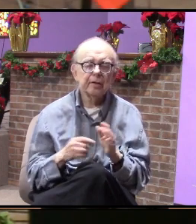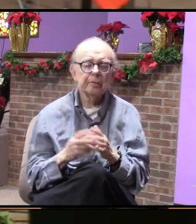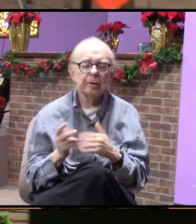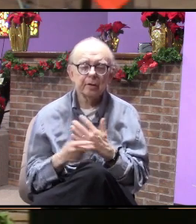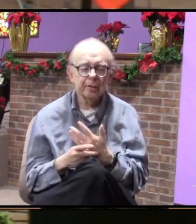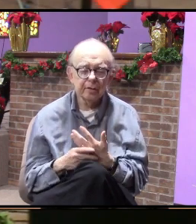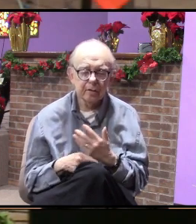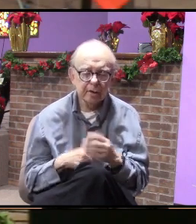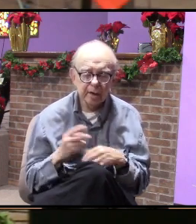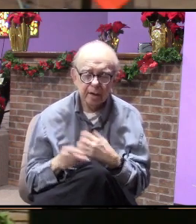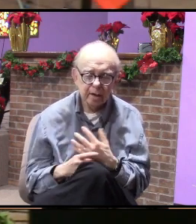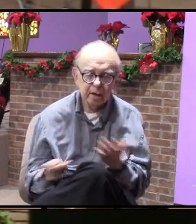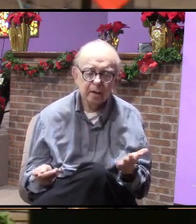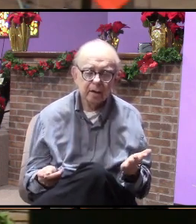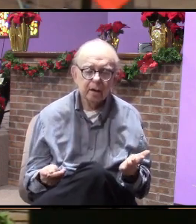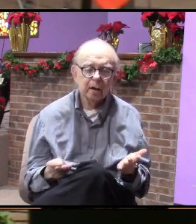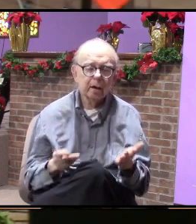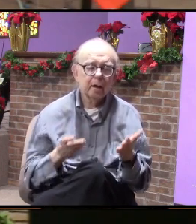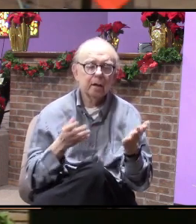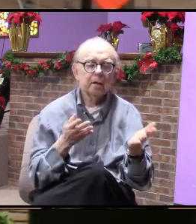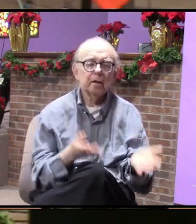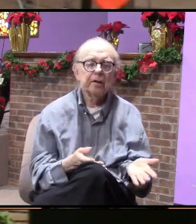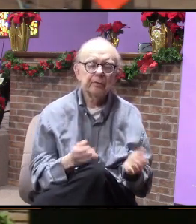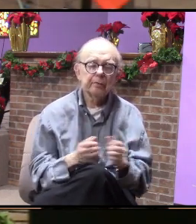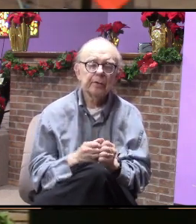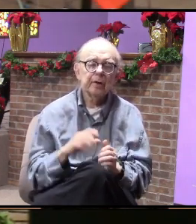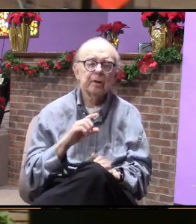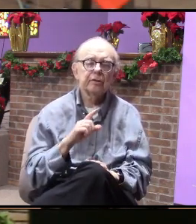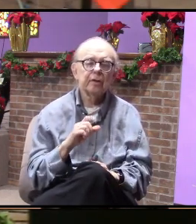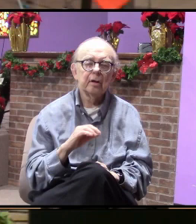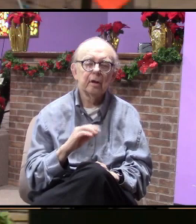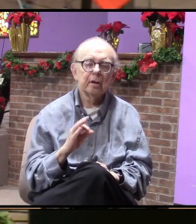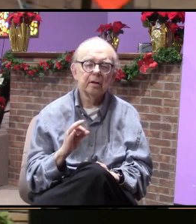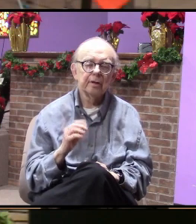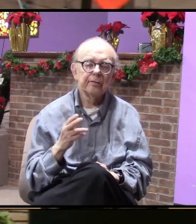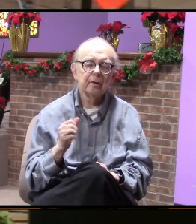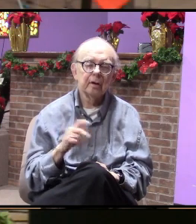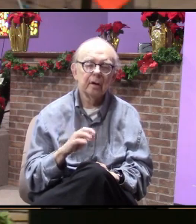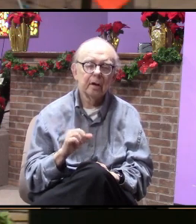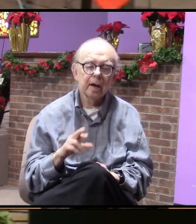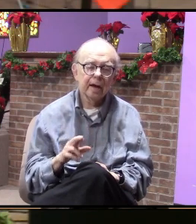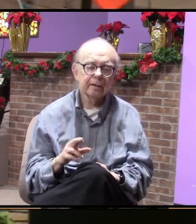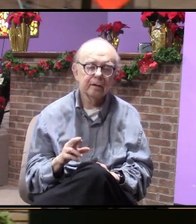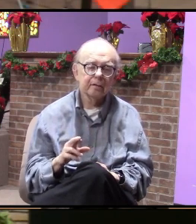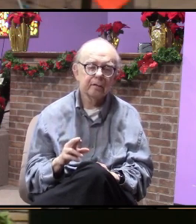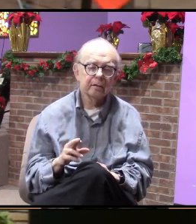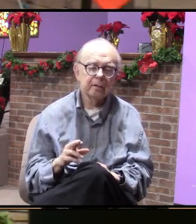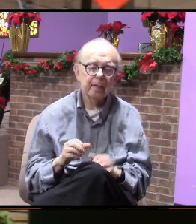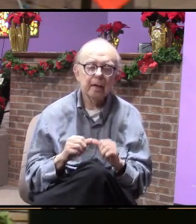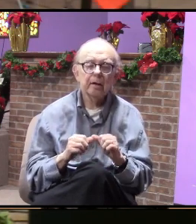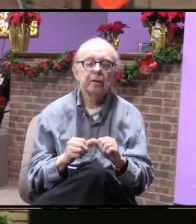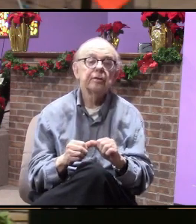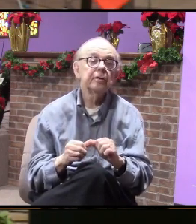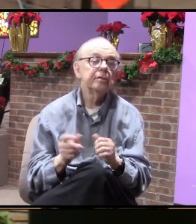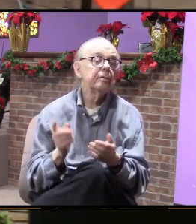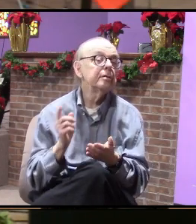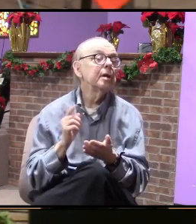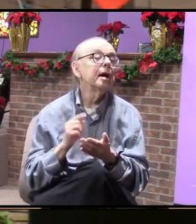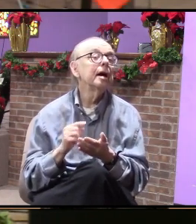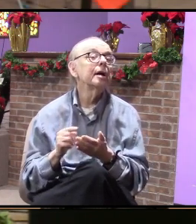And at the end of the show, they leave you with a cliffhanger telling you, continue next week.